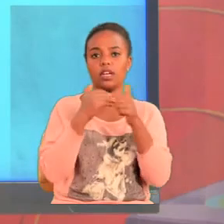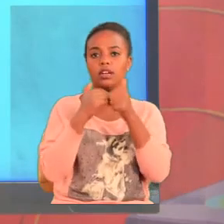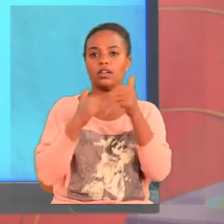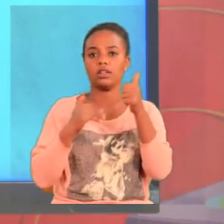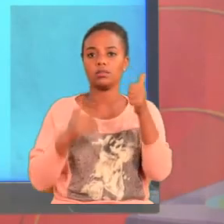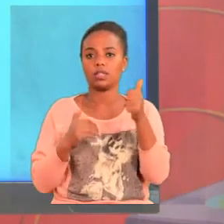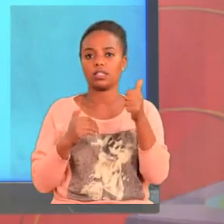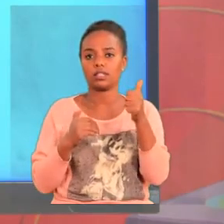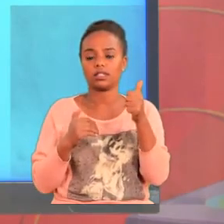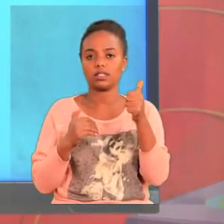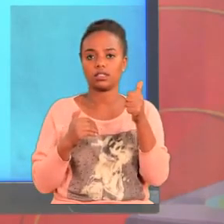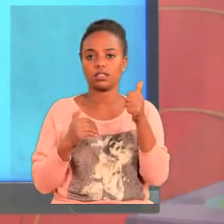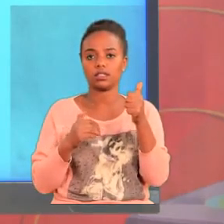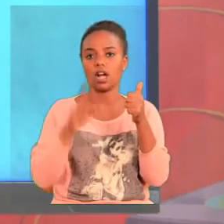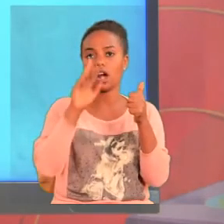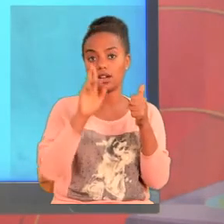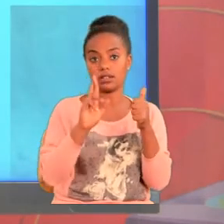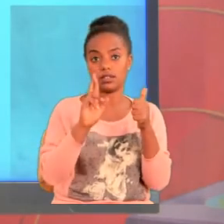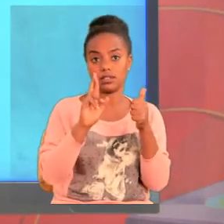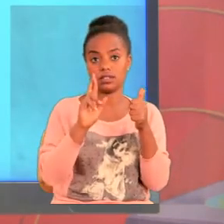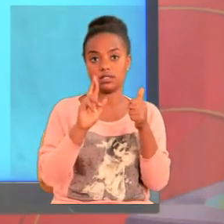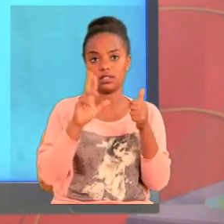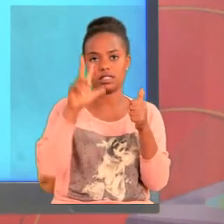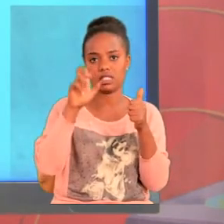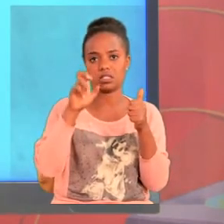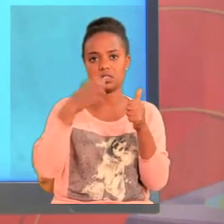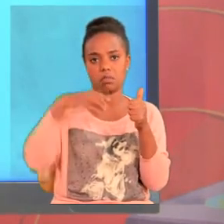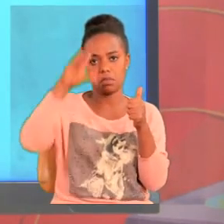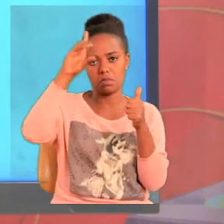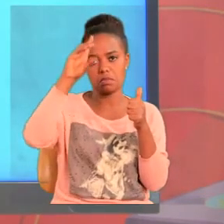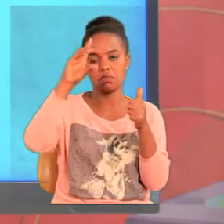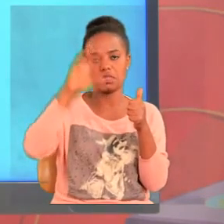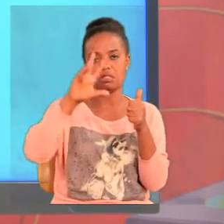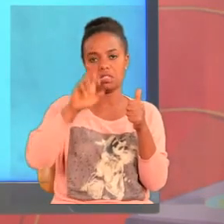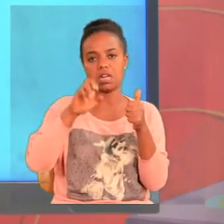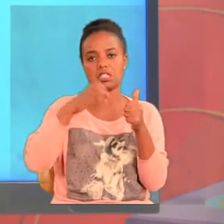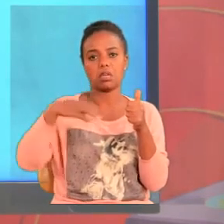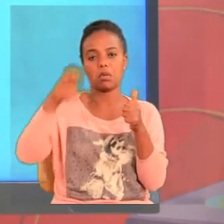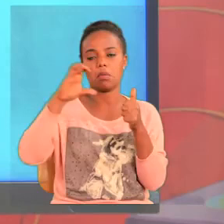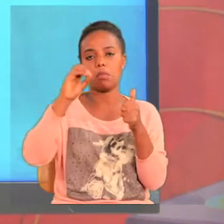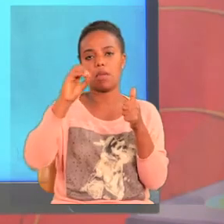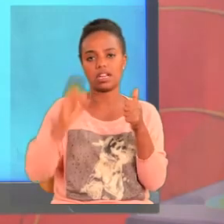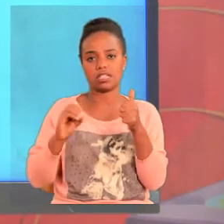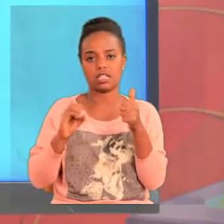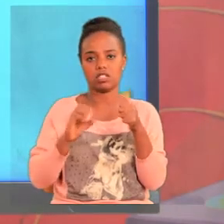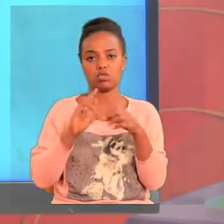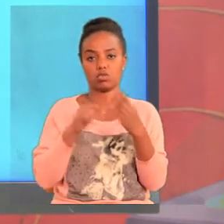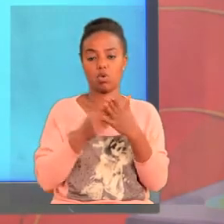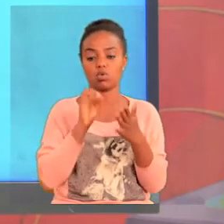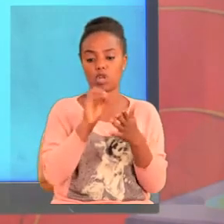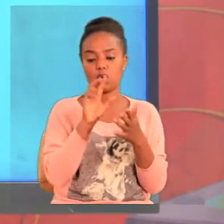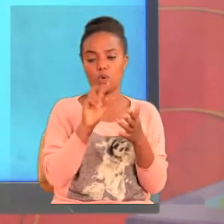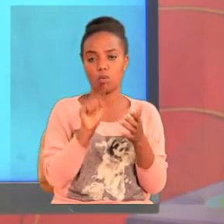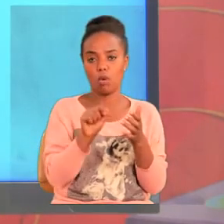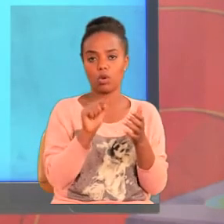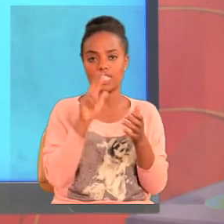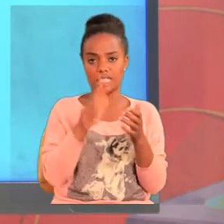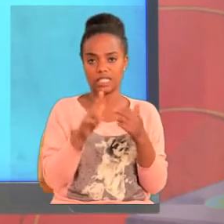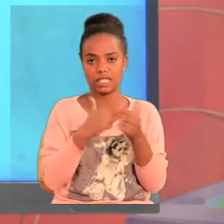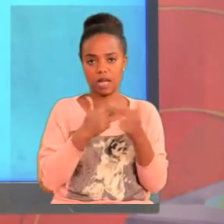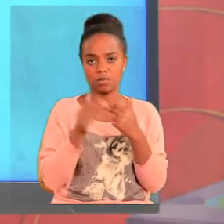minus R is given, it is 30%. 30% means 0.3. So you will have 0.3 times